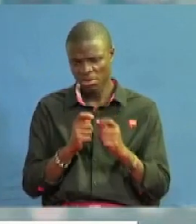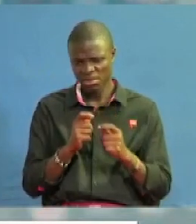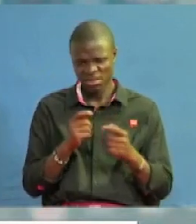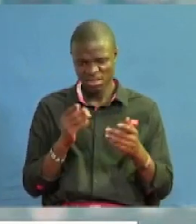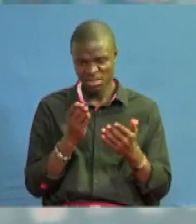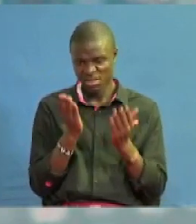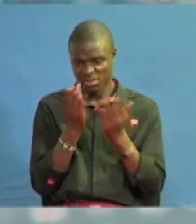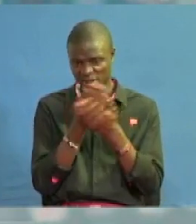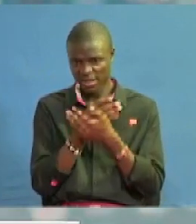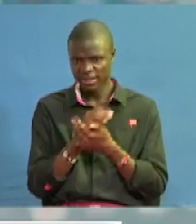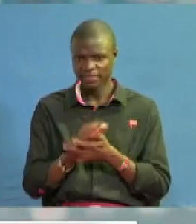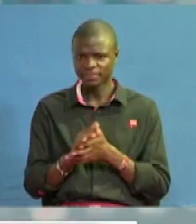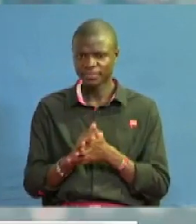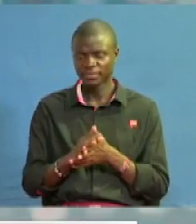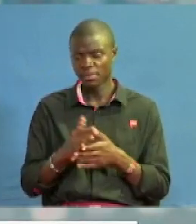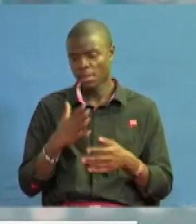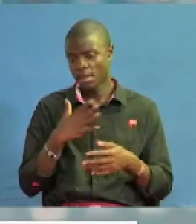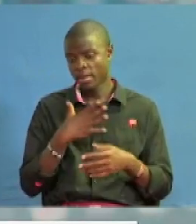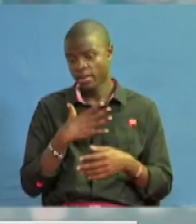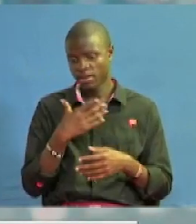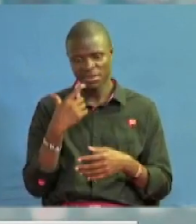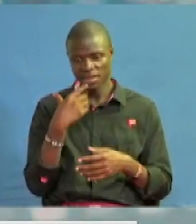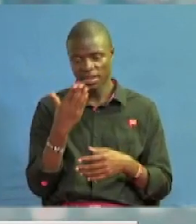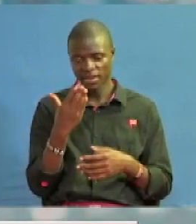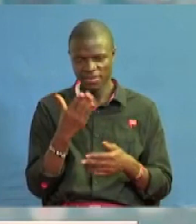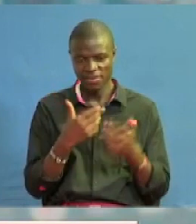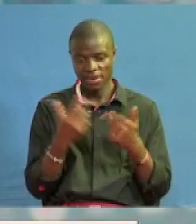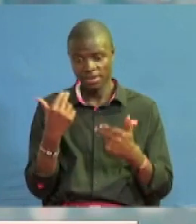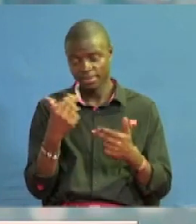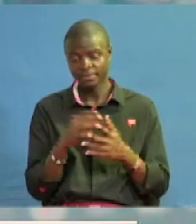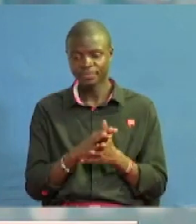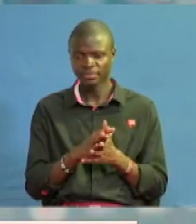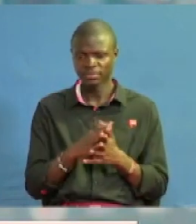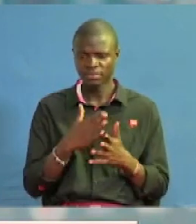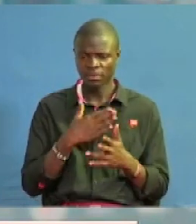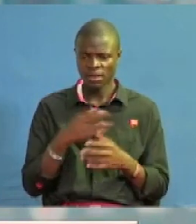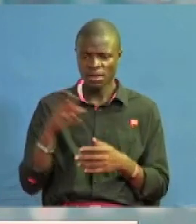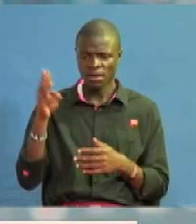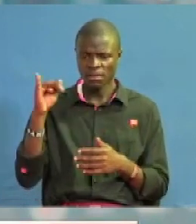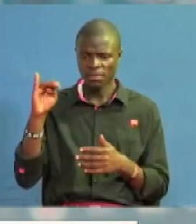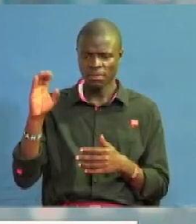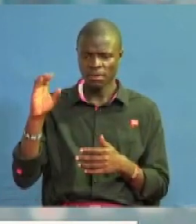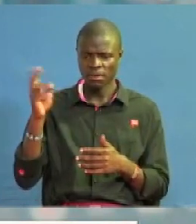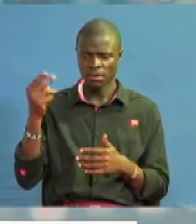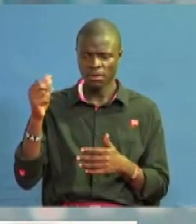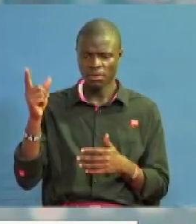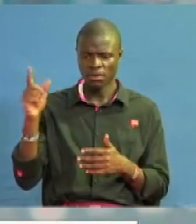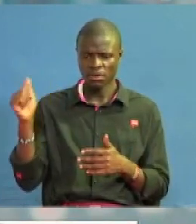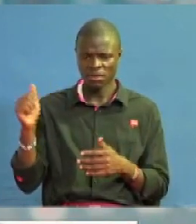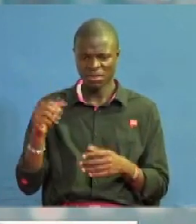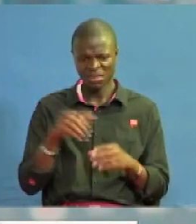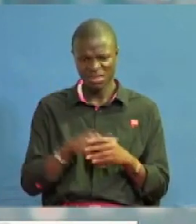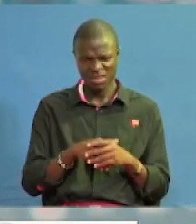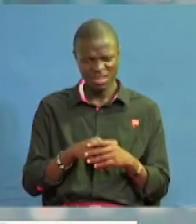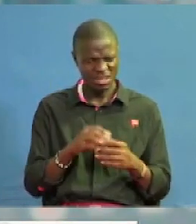you, Anne, for the invite. For the viewers out there, thank you for tuning in. My name is Michael Thotho, and I am the programs manager